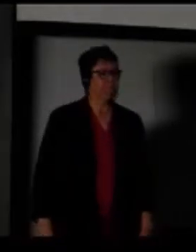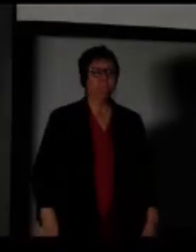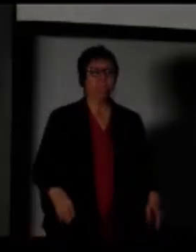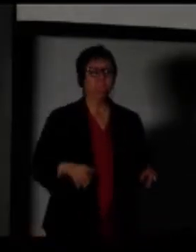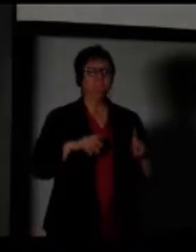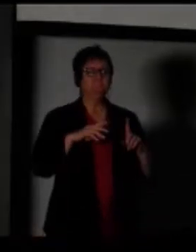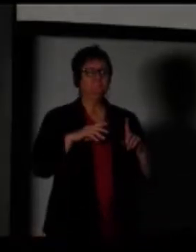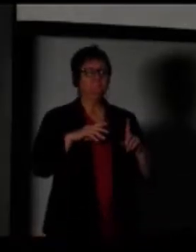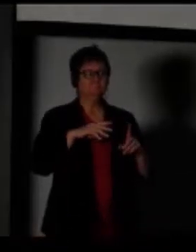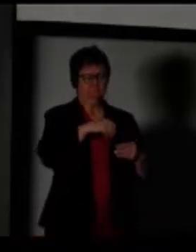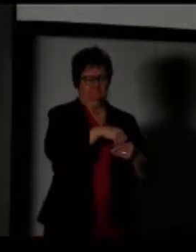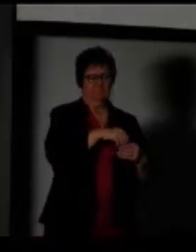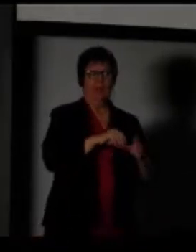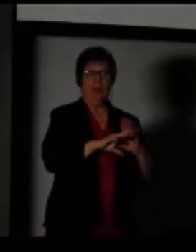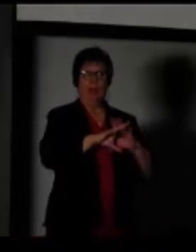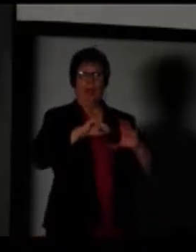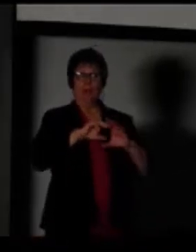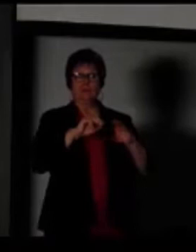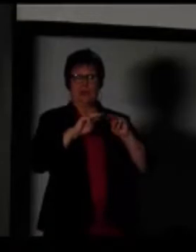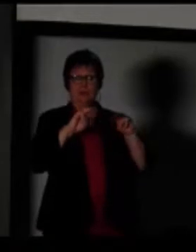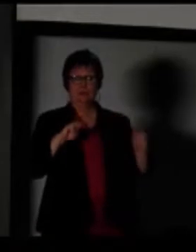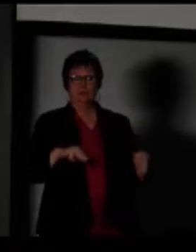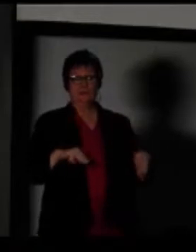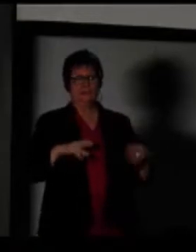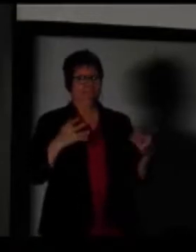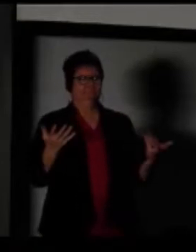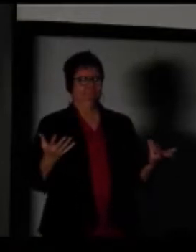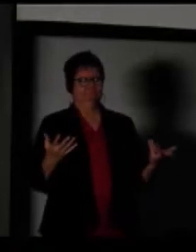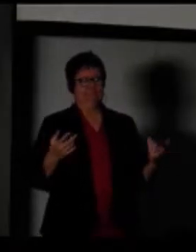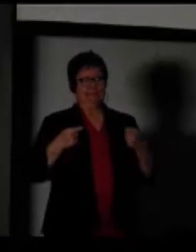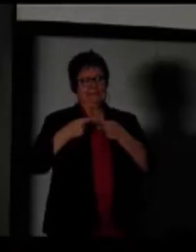Outside the museum, digitization has to stand on its own.